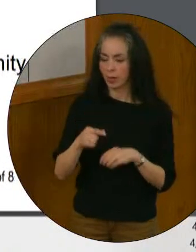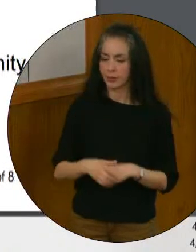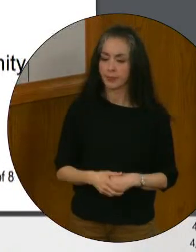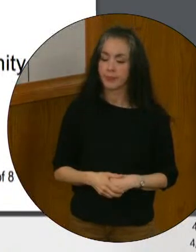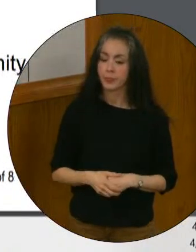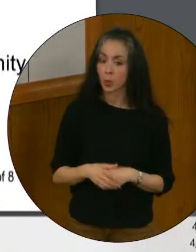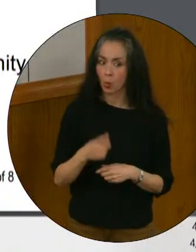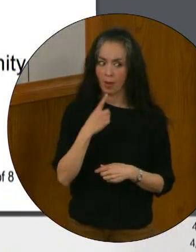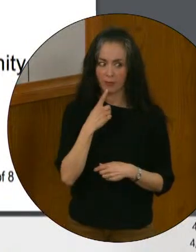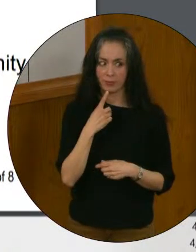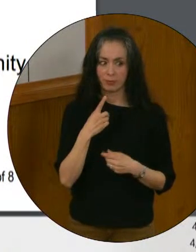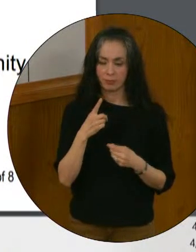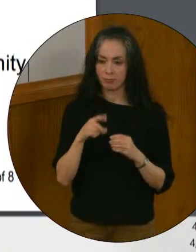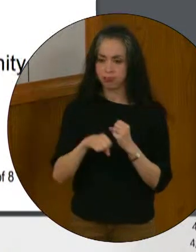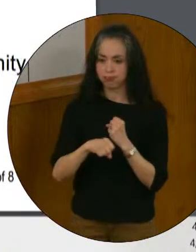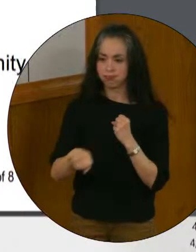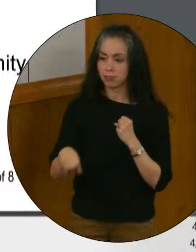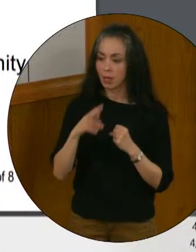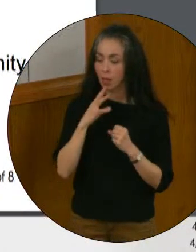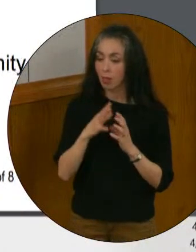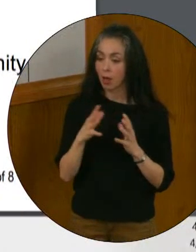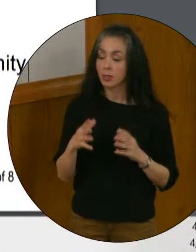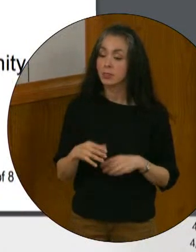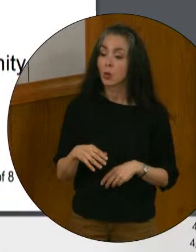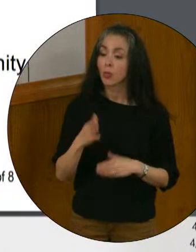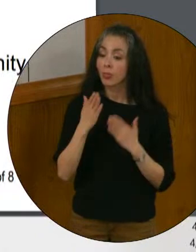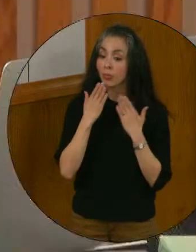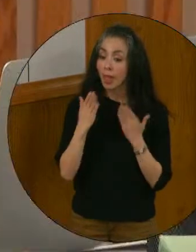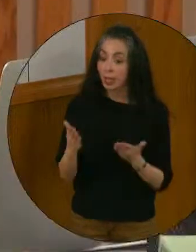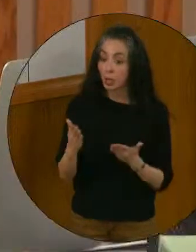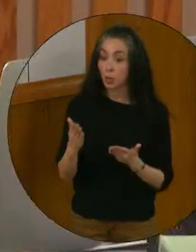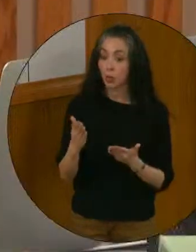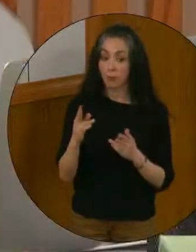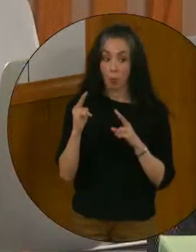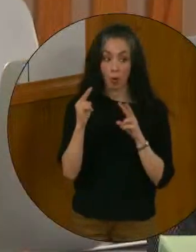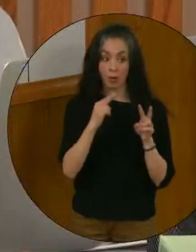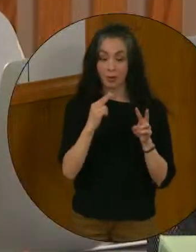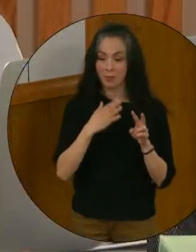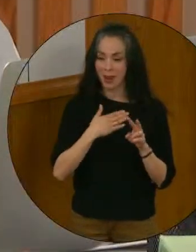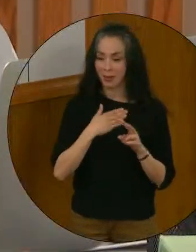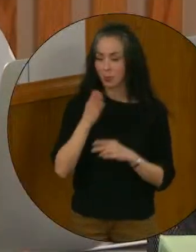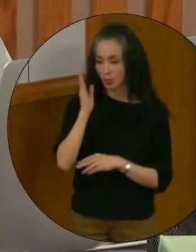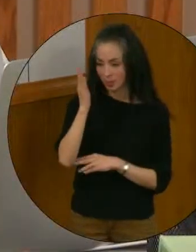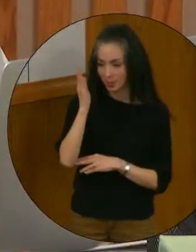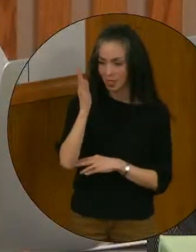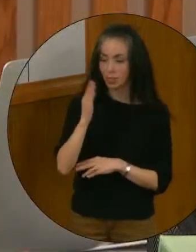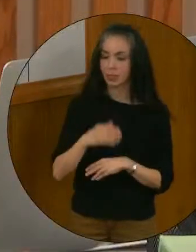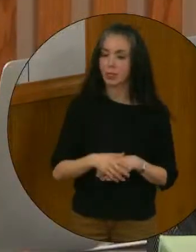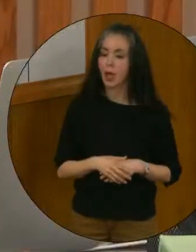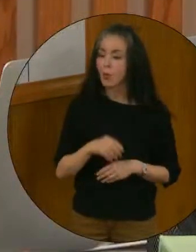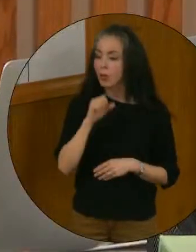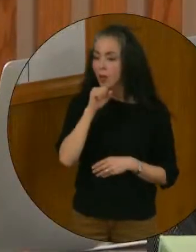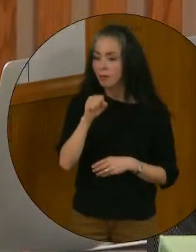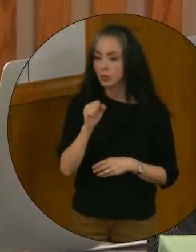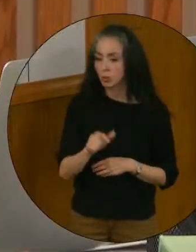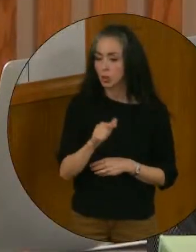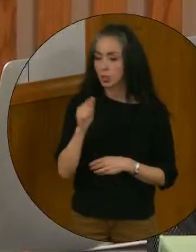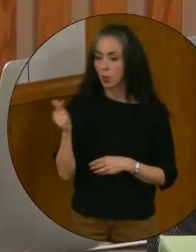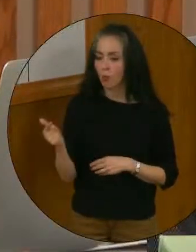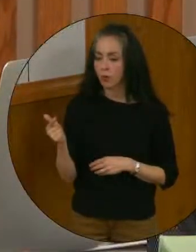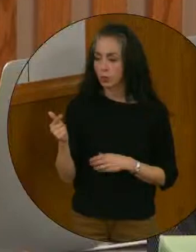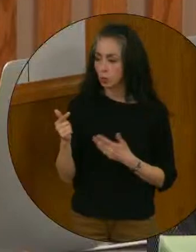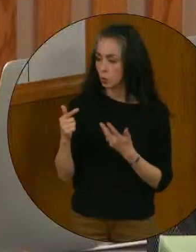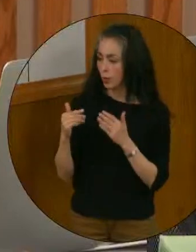I've said a lot. Thank you for following my presentation. I would love to turn it over to colleagues now